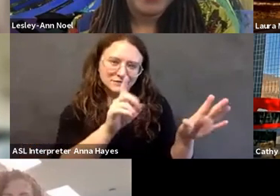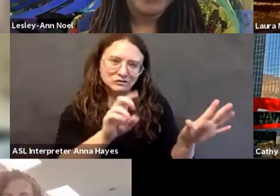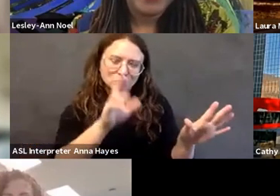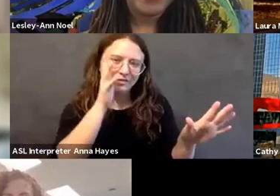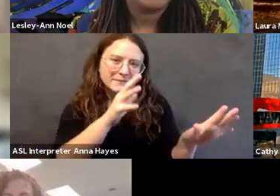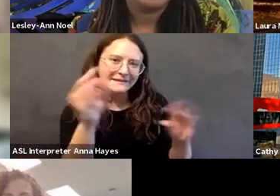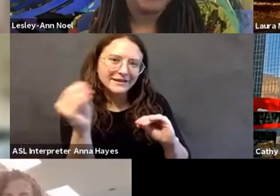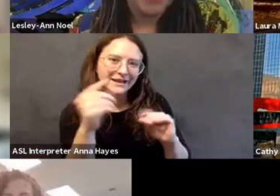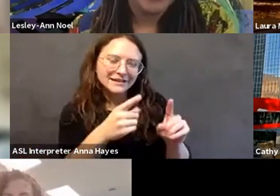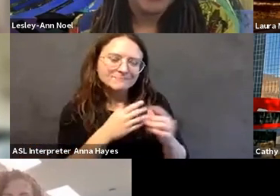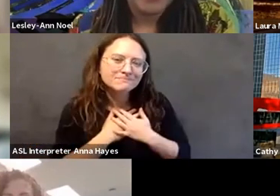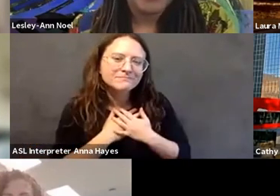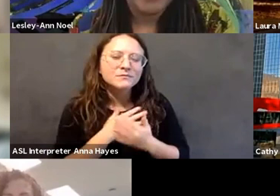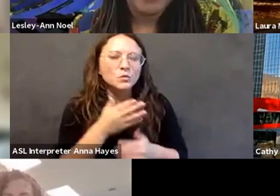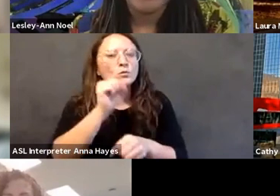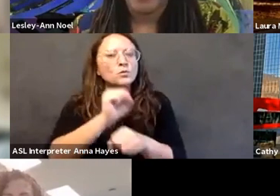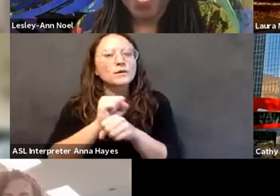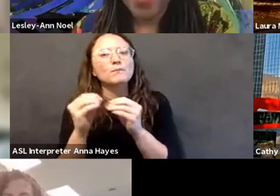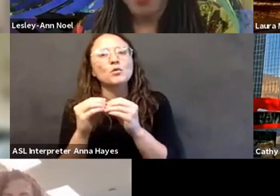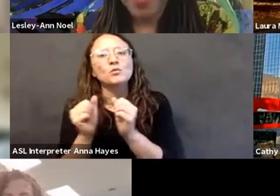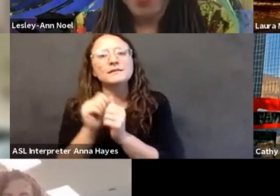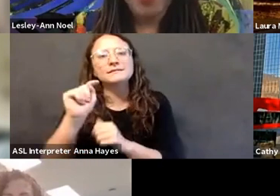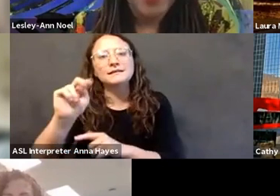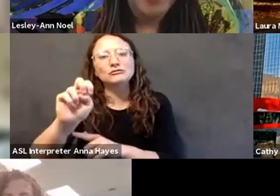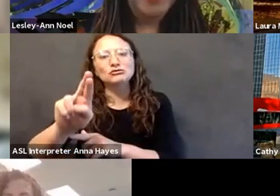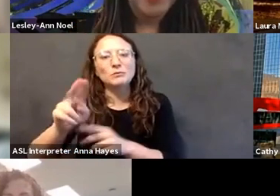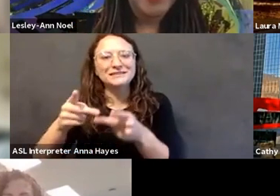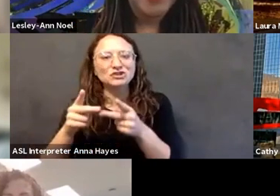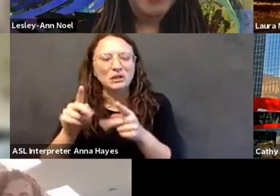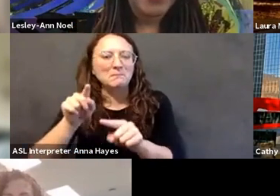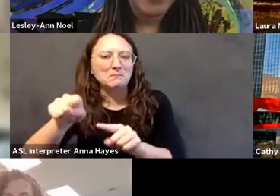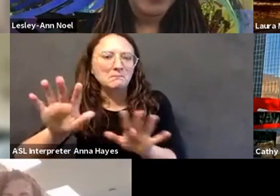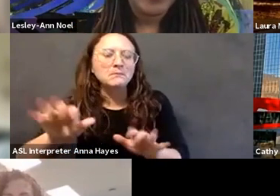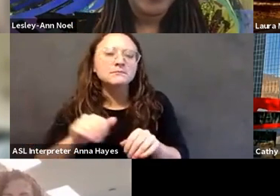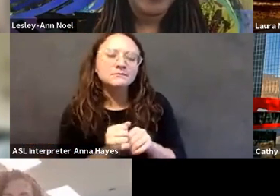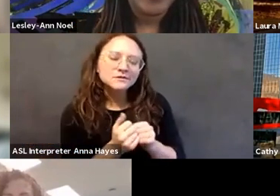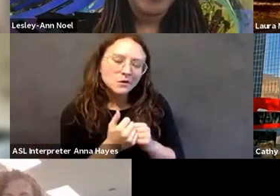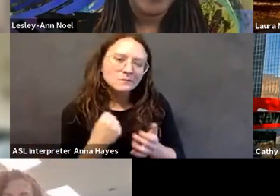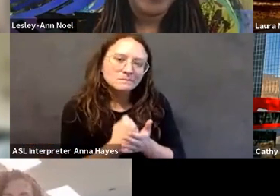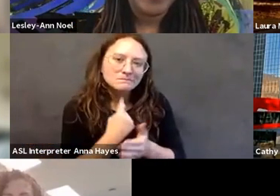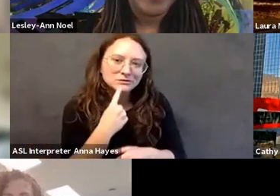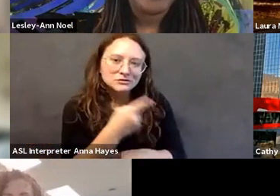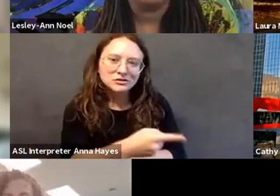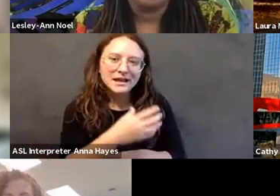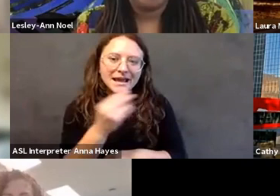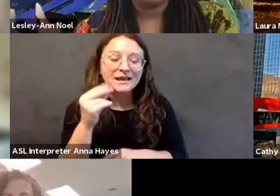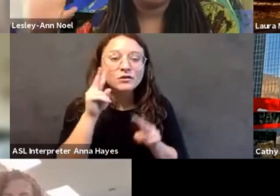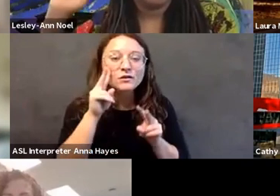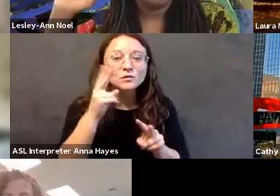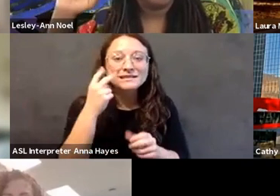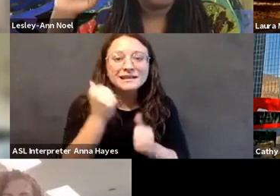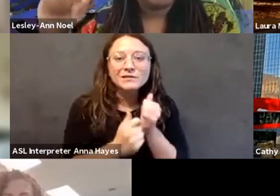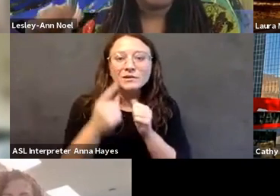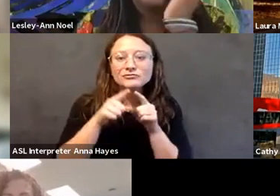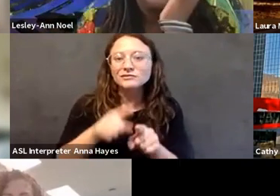even though she will not be directly working with us in the Taylor Center. So I look forward to seeing everyone during the summer DT breakfasts. Thank